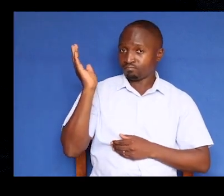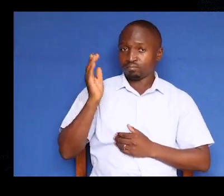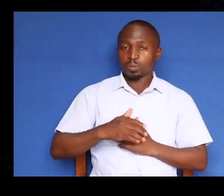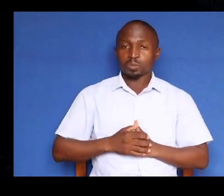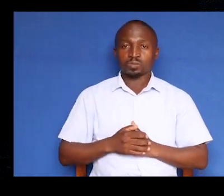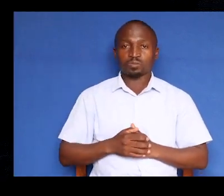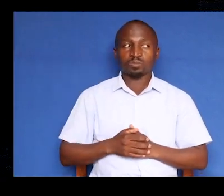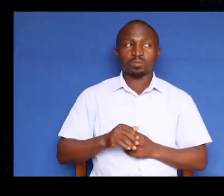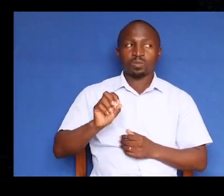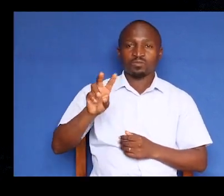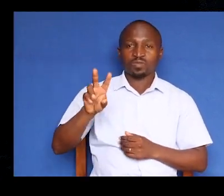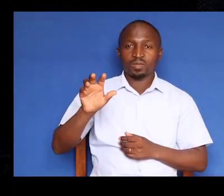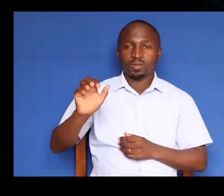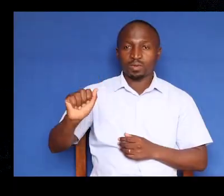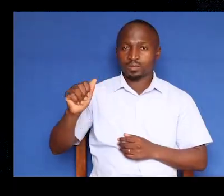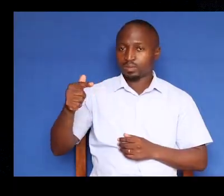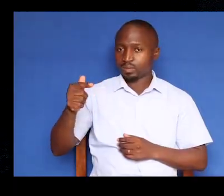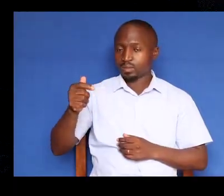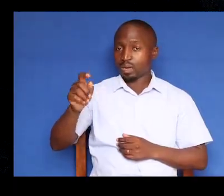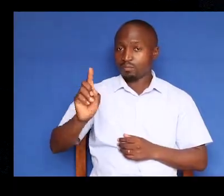payable. VAT